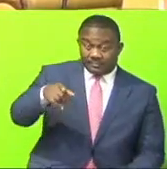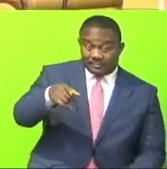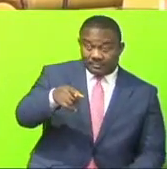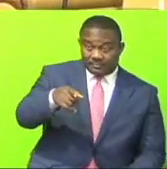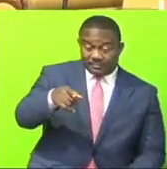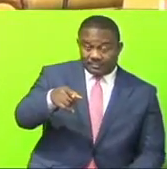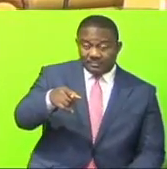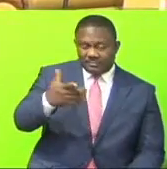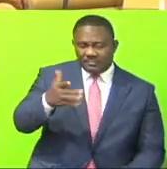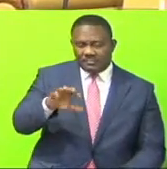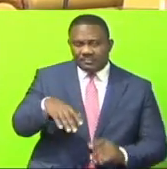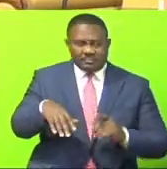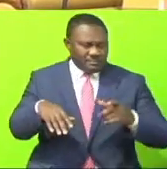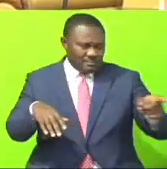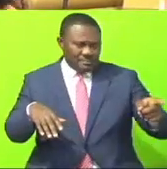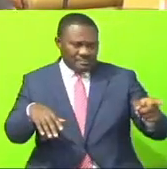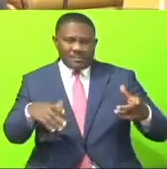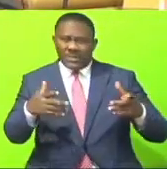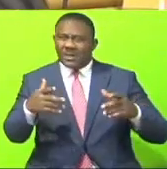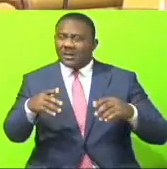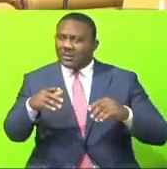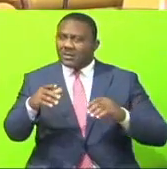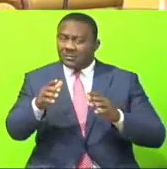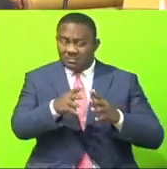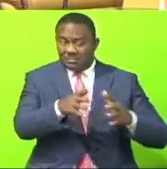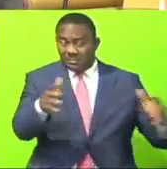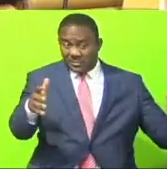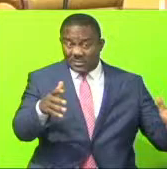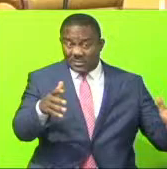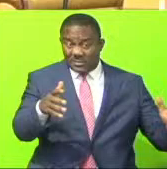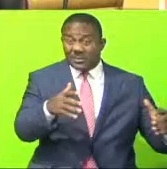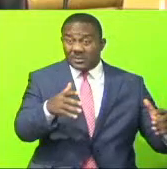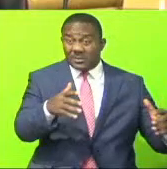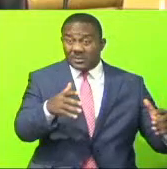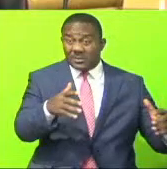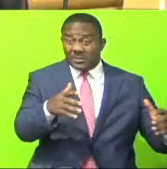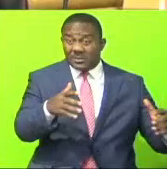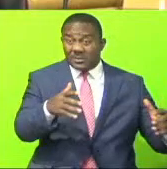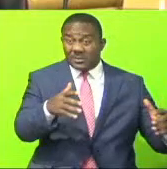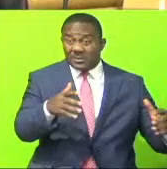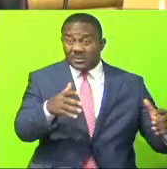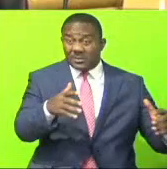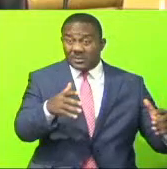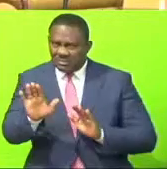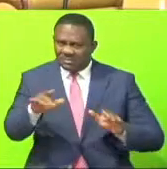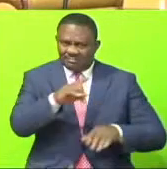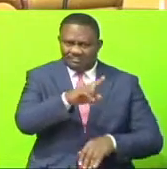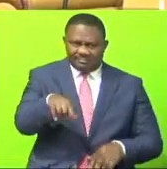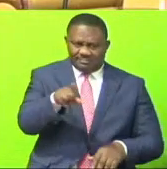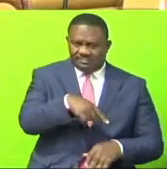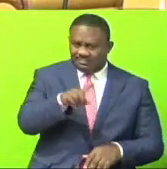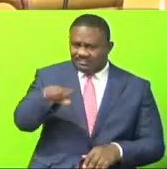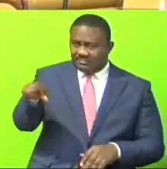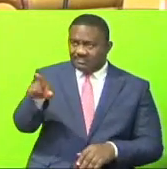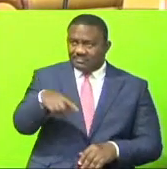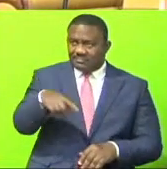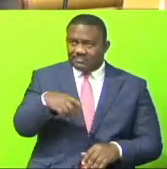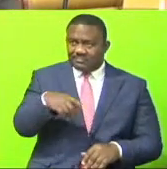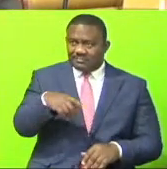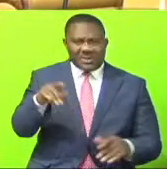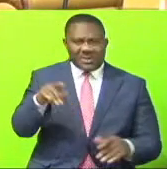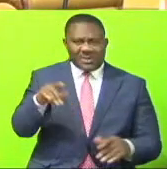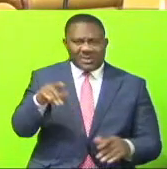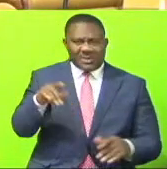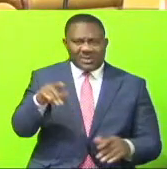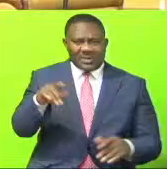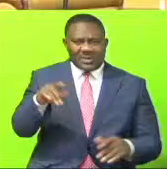be the majority side, and this side will also cease to be the minority side, and this side will immediately become the majority side, and that's